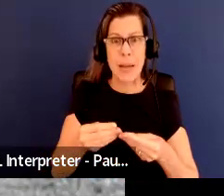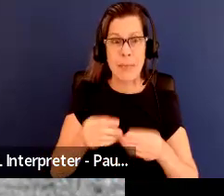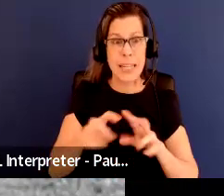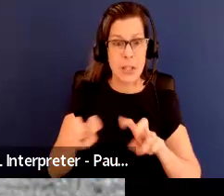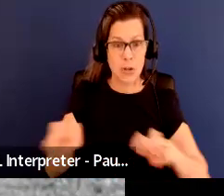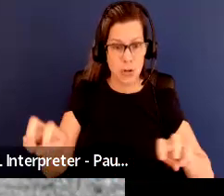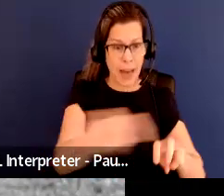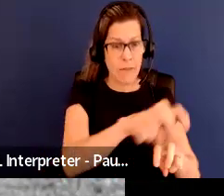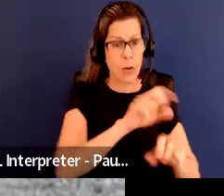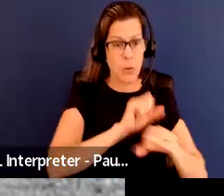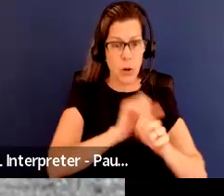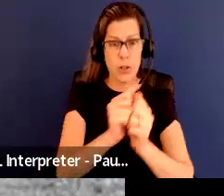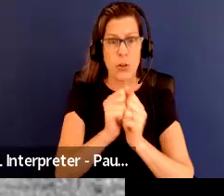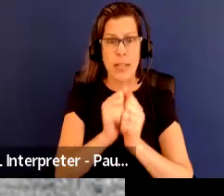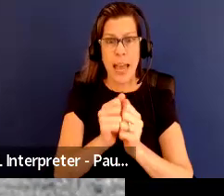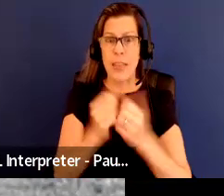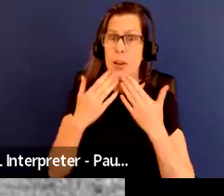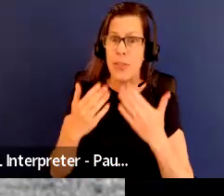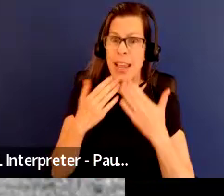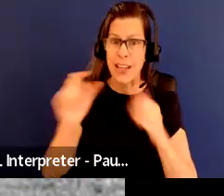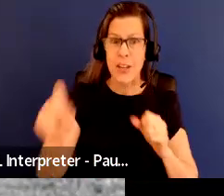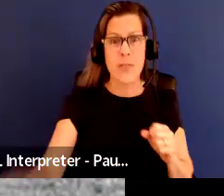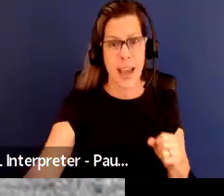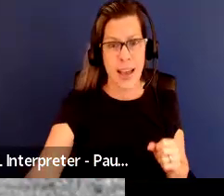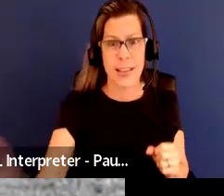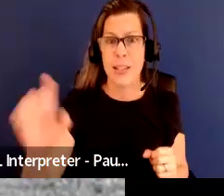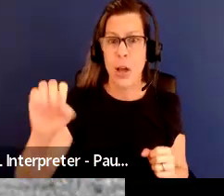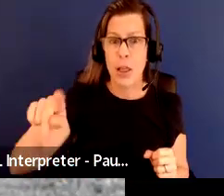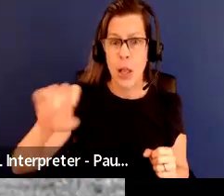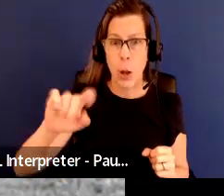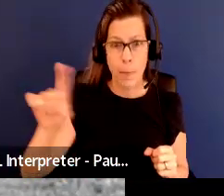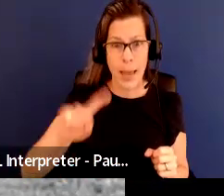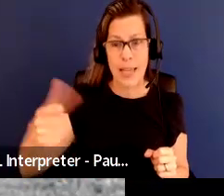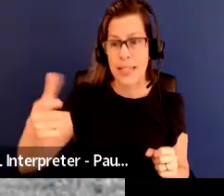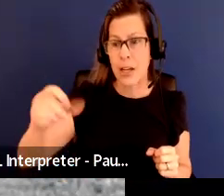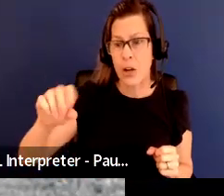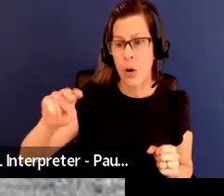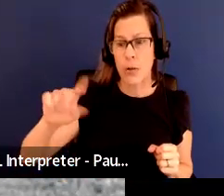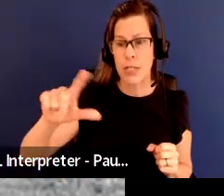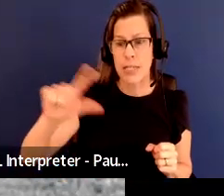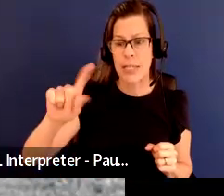together. Thank you for that. The Antu family, Lopez, Gonzalez.